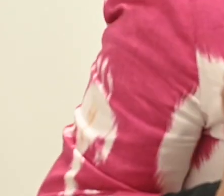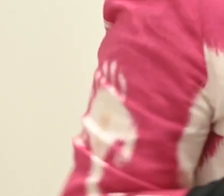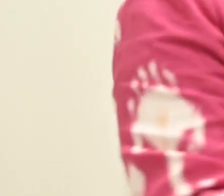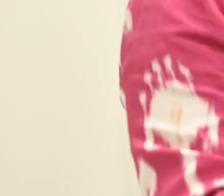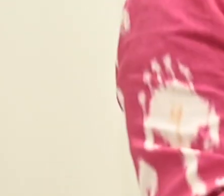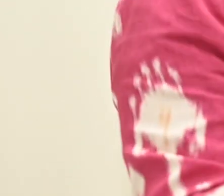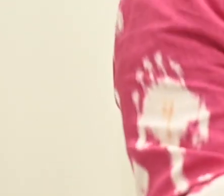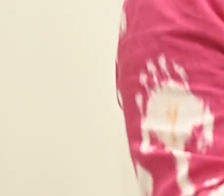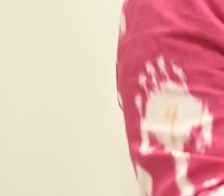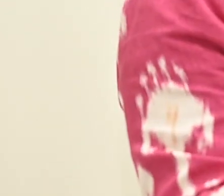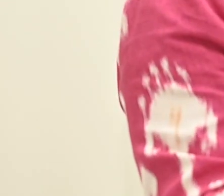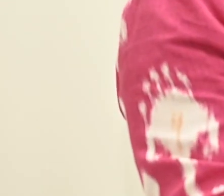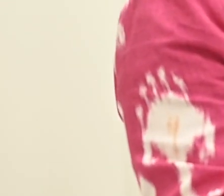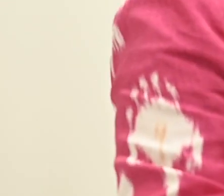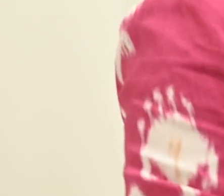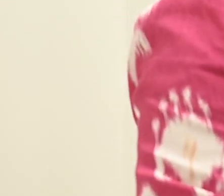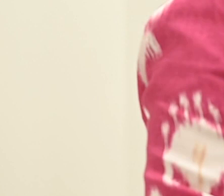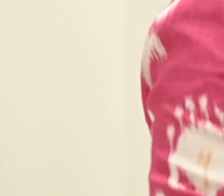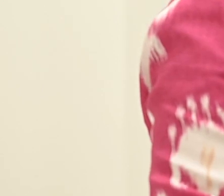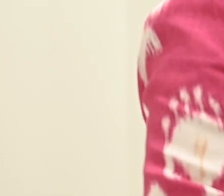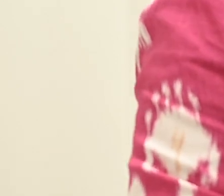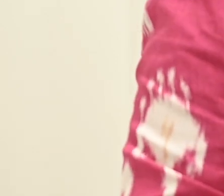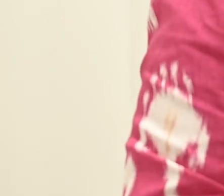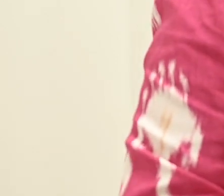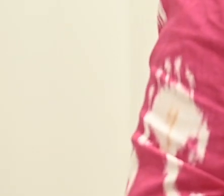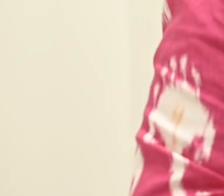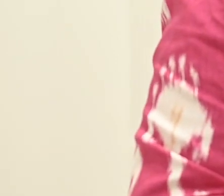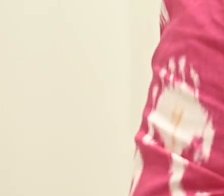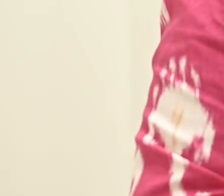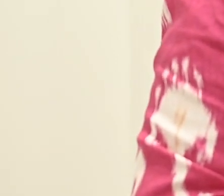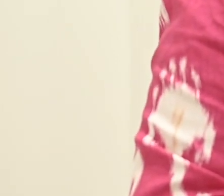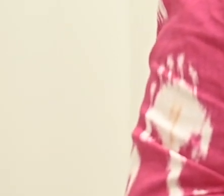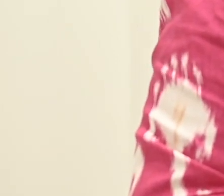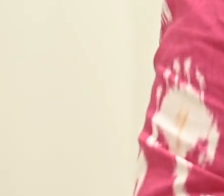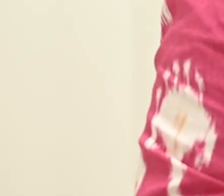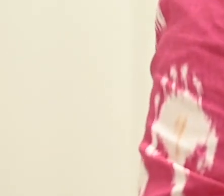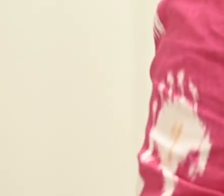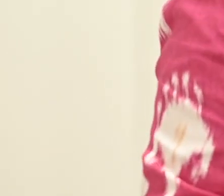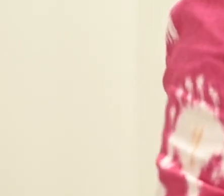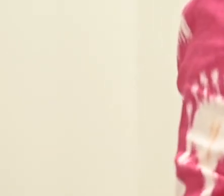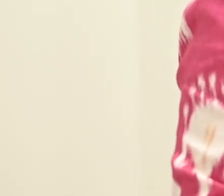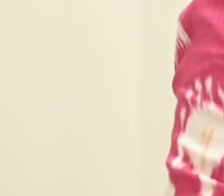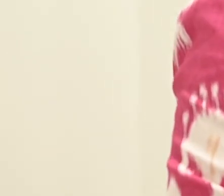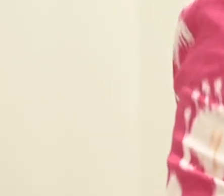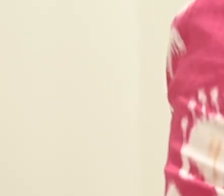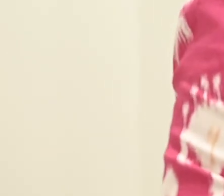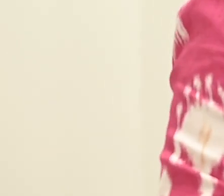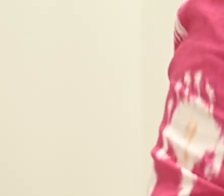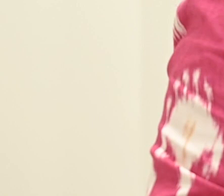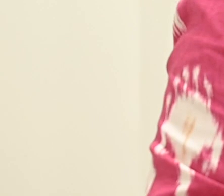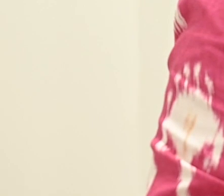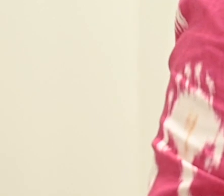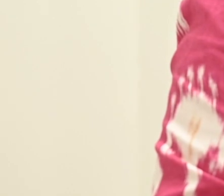you're trying to push against a system that doesn't actually want to believe in an ecosystem model, right? So what would it look like if LA County was part